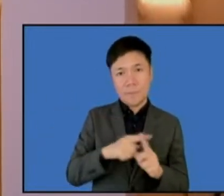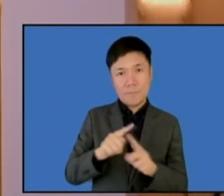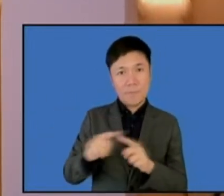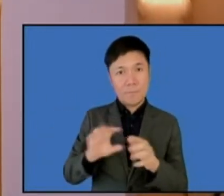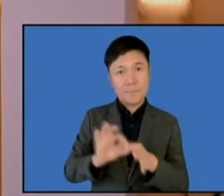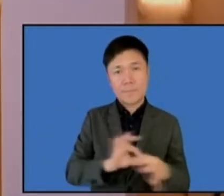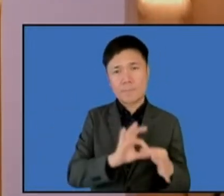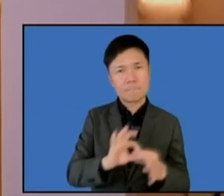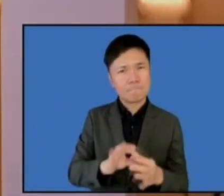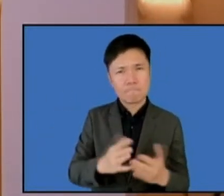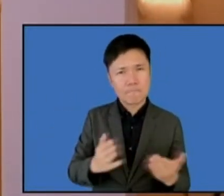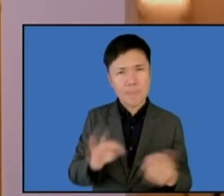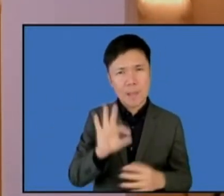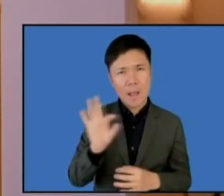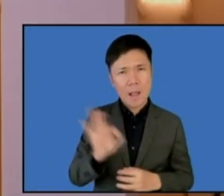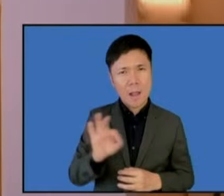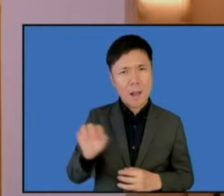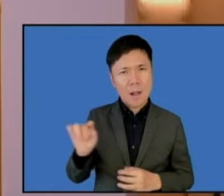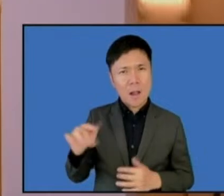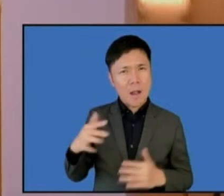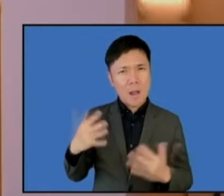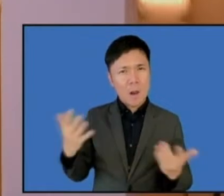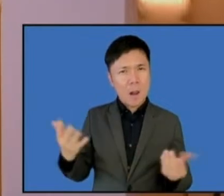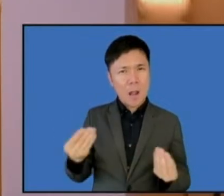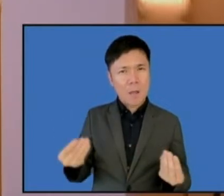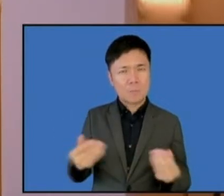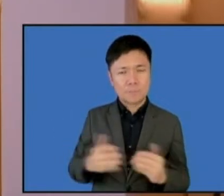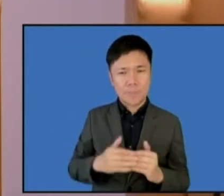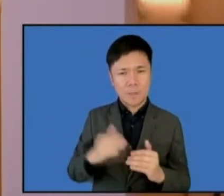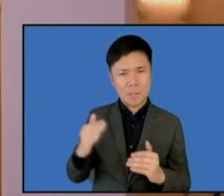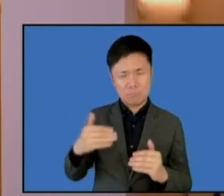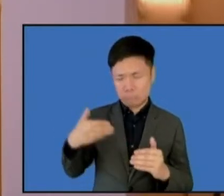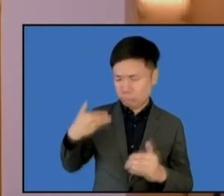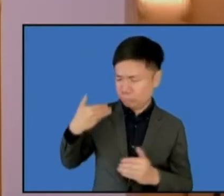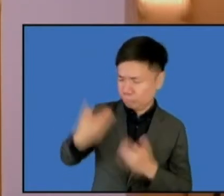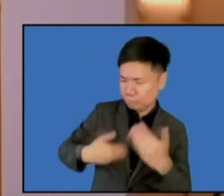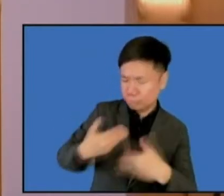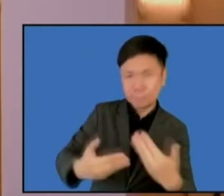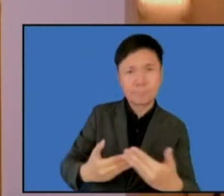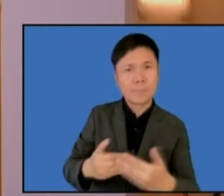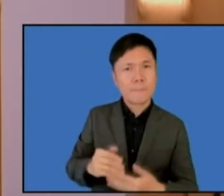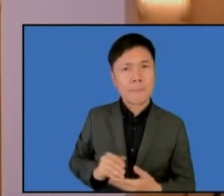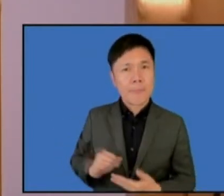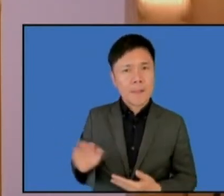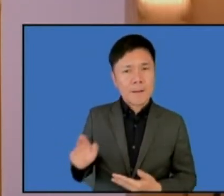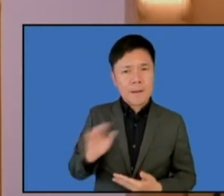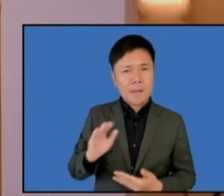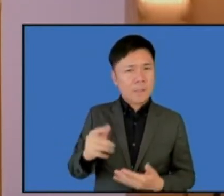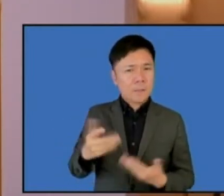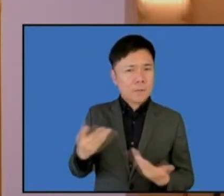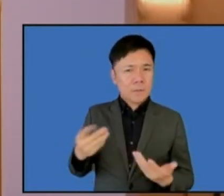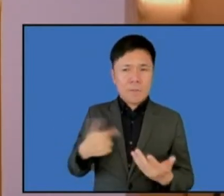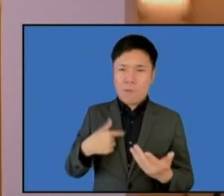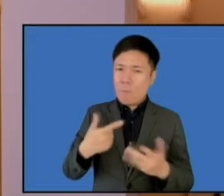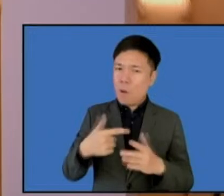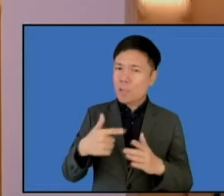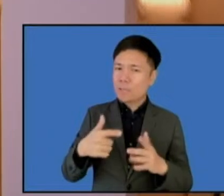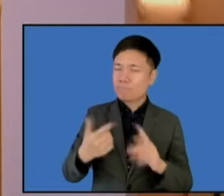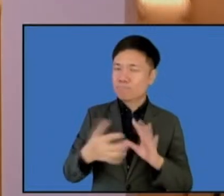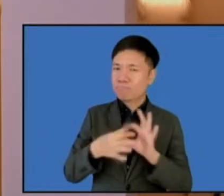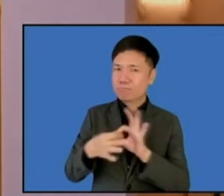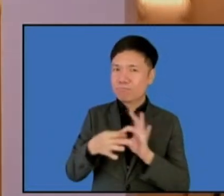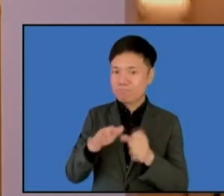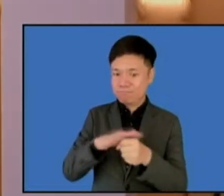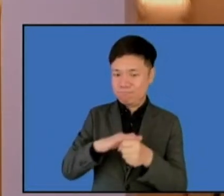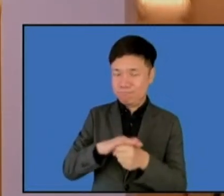What progress, what has been the progress in recent years in bilateral, sub-regional, and regional cooperation? I mean,